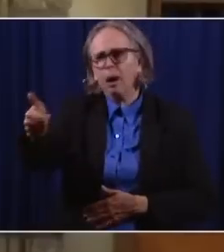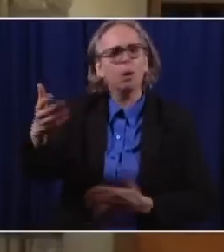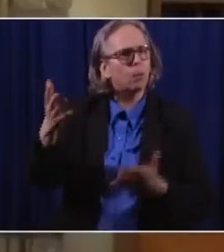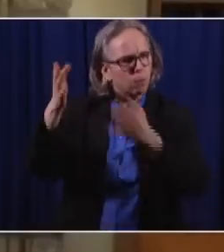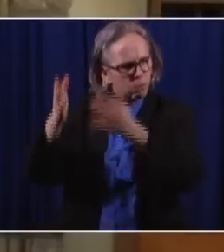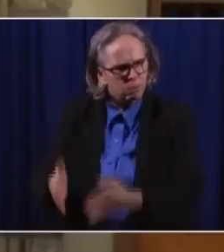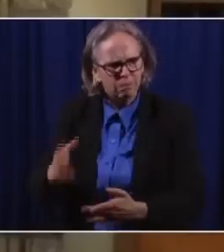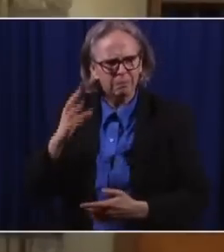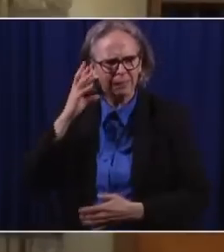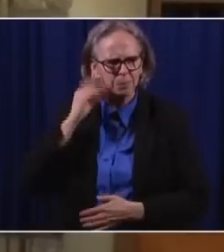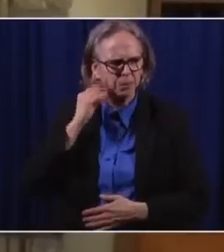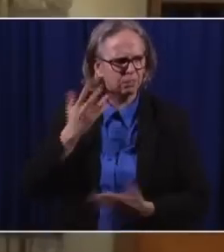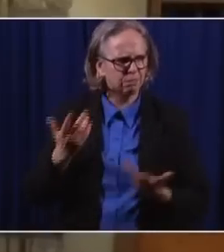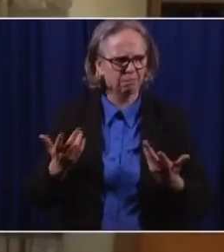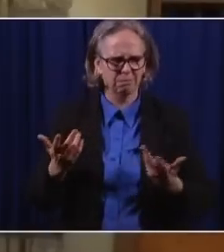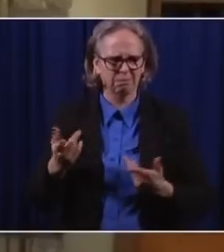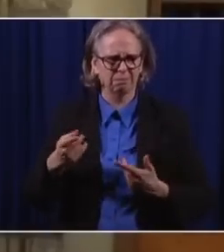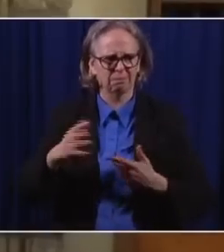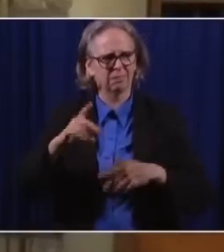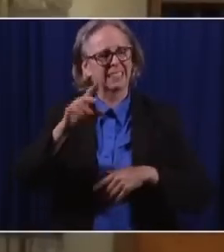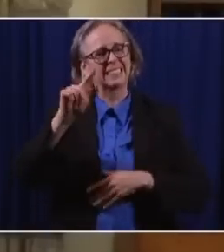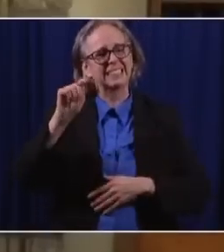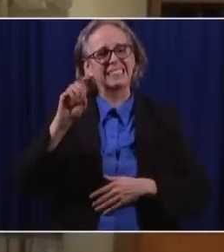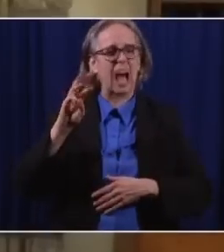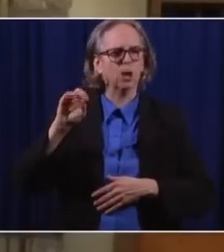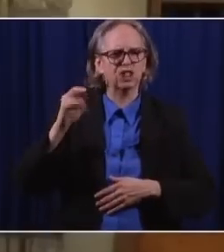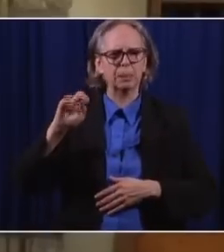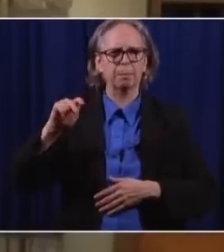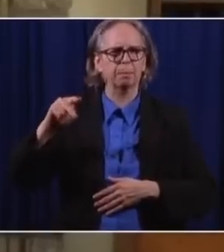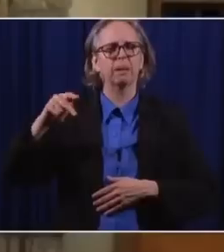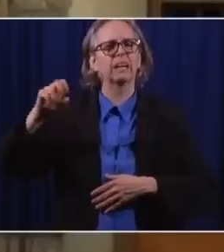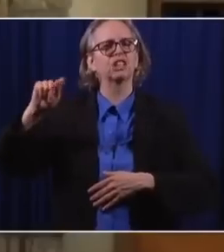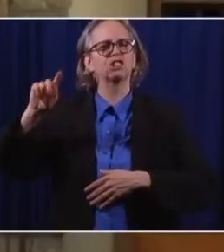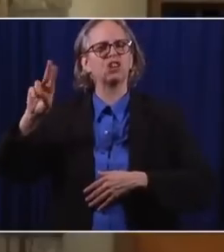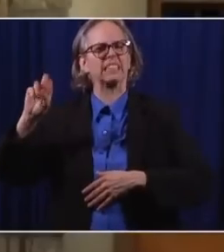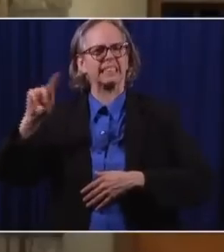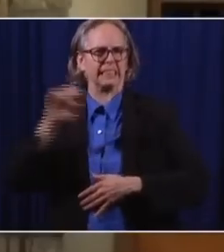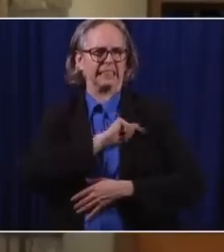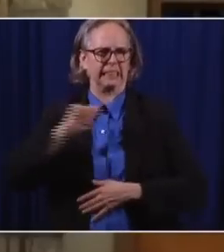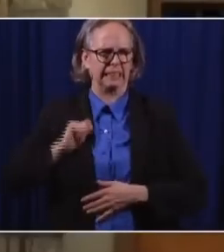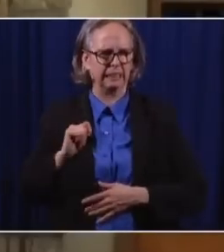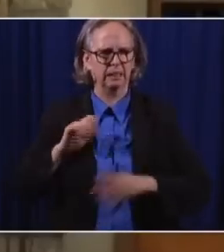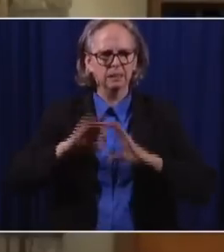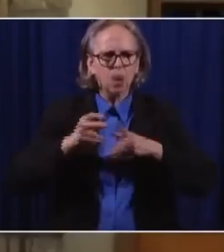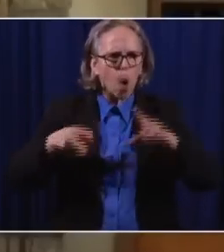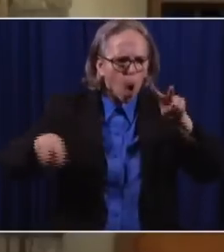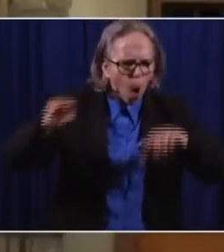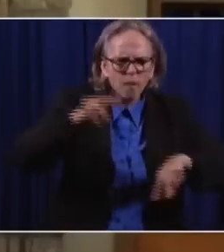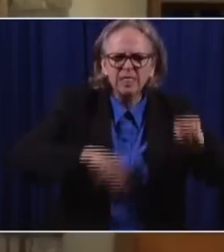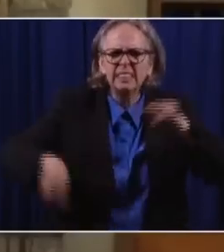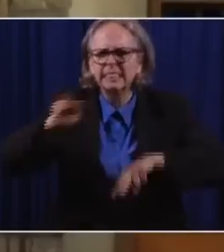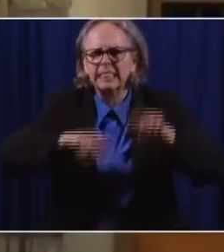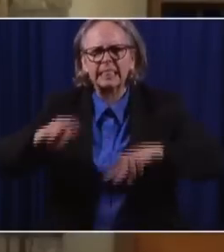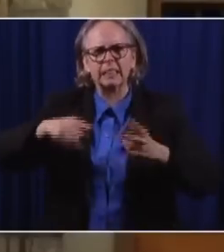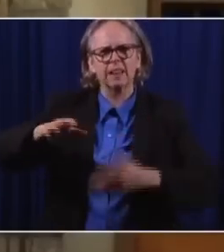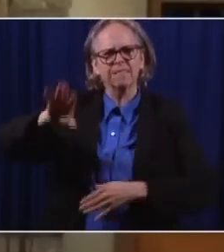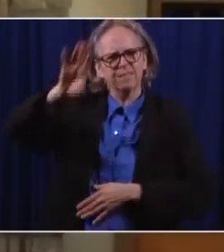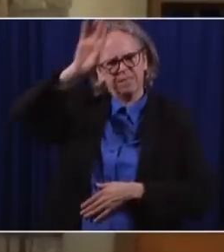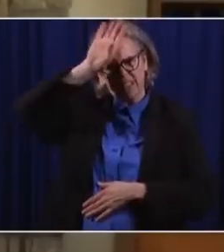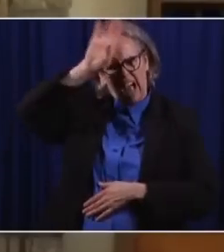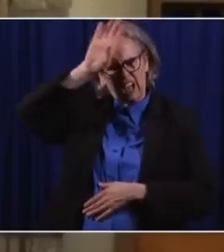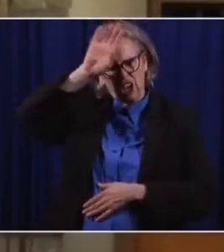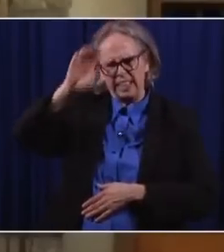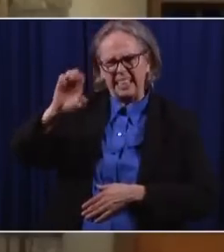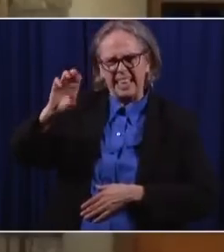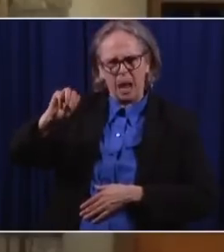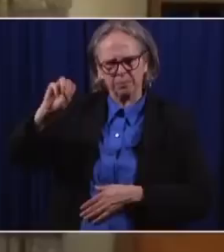Trustee, where she has overseen the emergency medical services and fire services provided to 28,000 residents, which includes